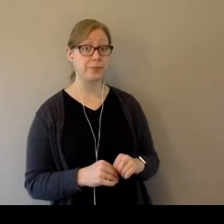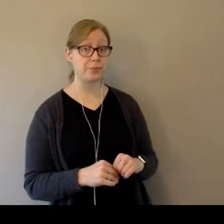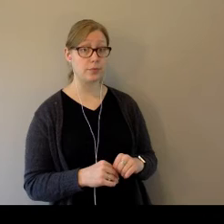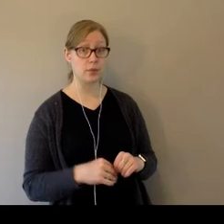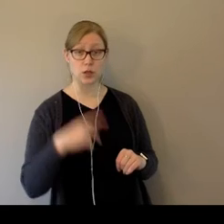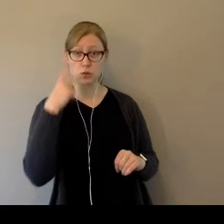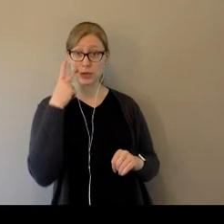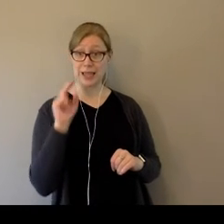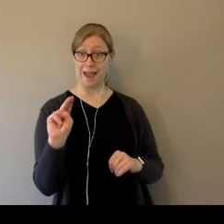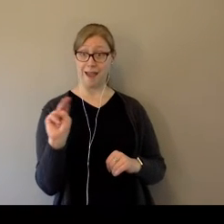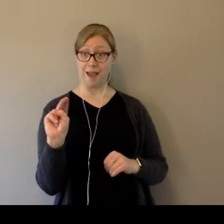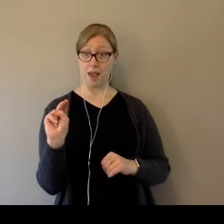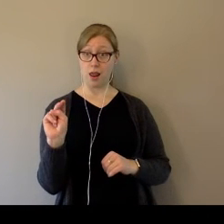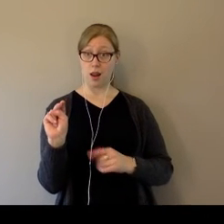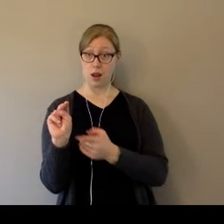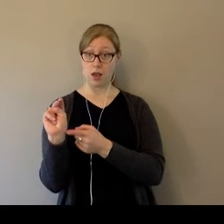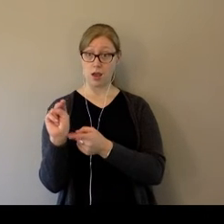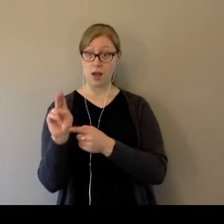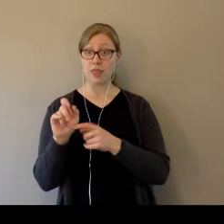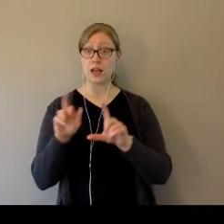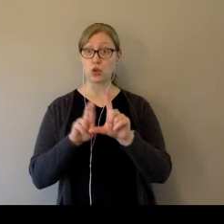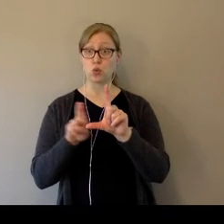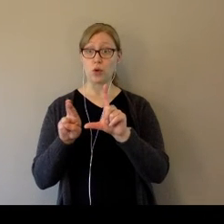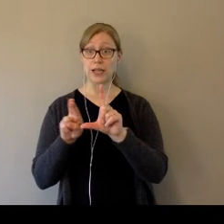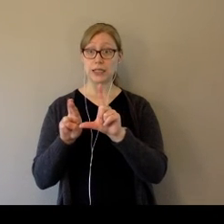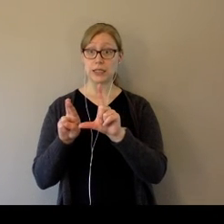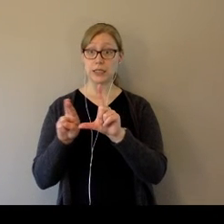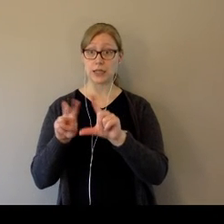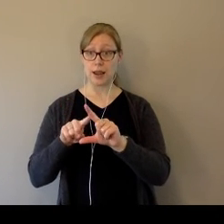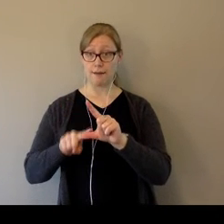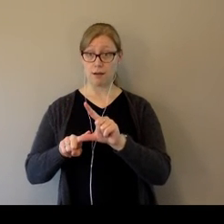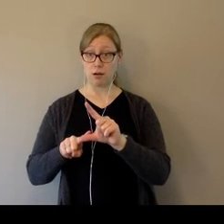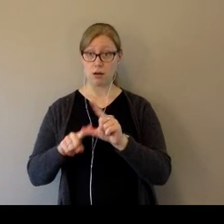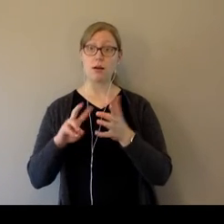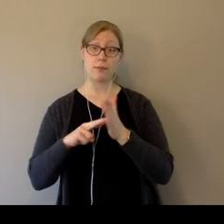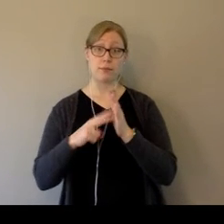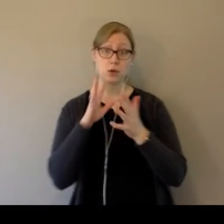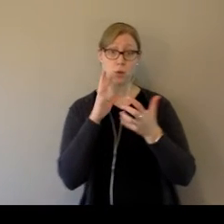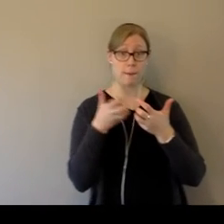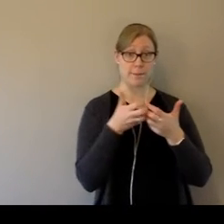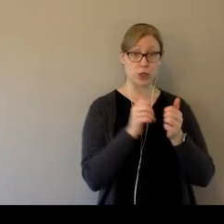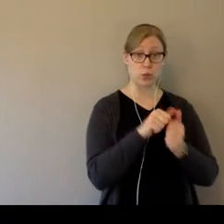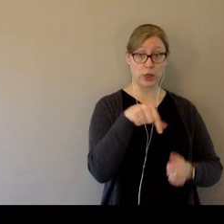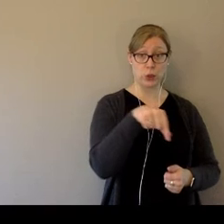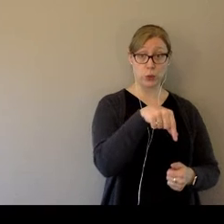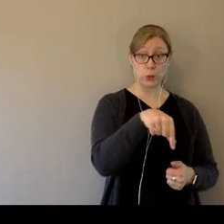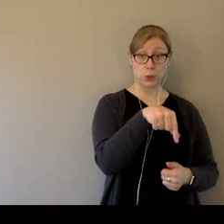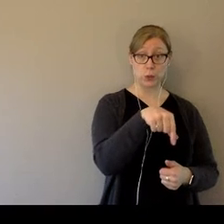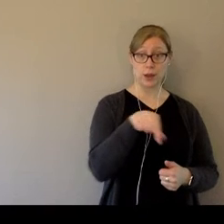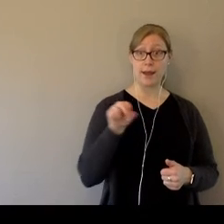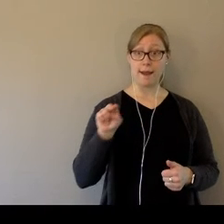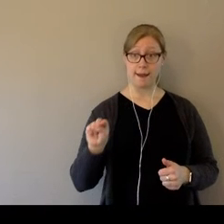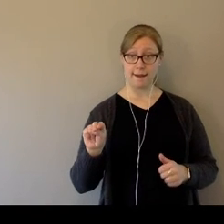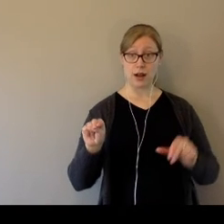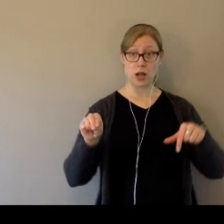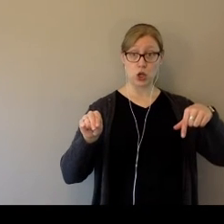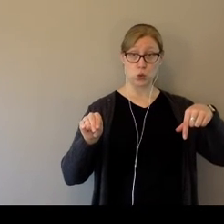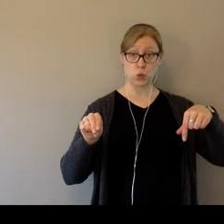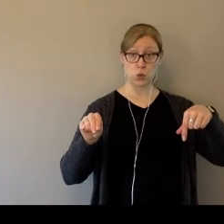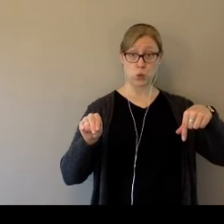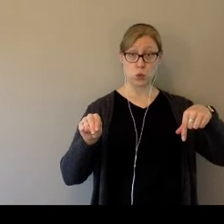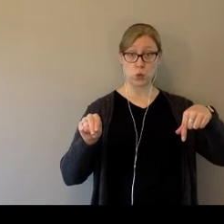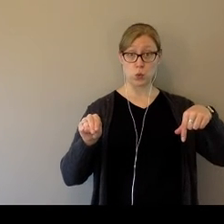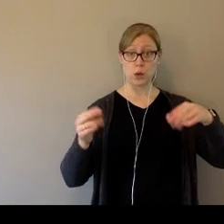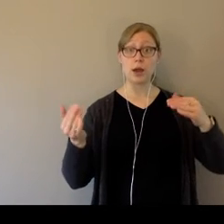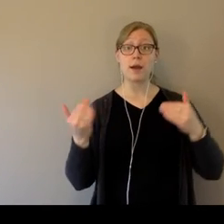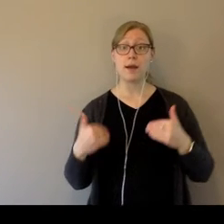N is the right angle, so that's going to match Q. And I can see that this angle 63 is P, that's going to